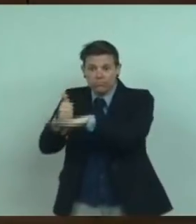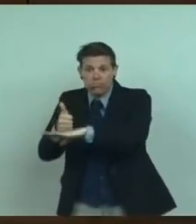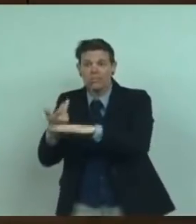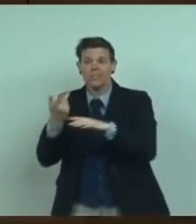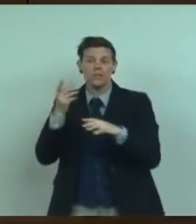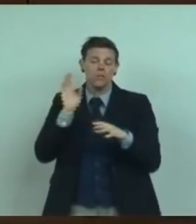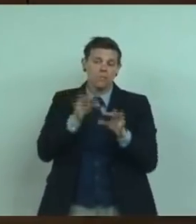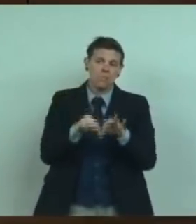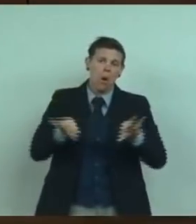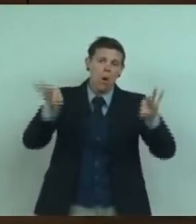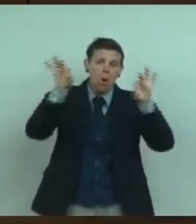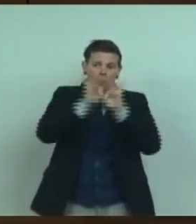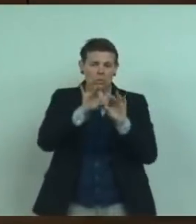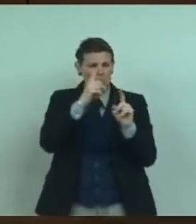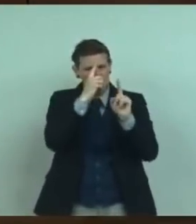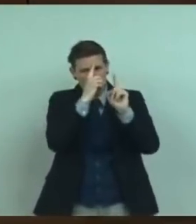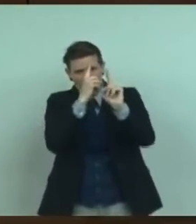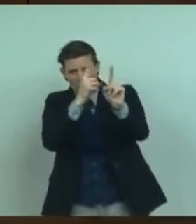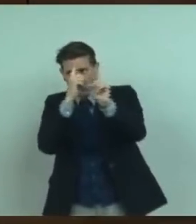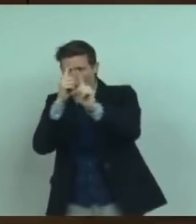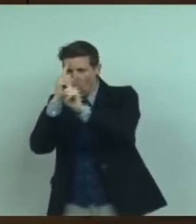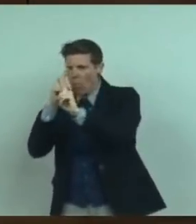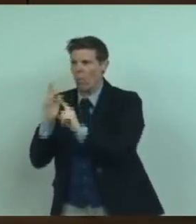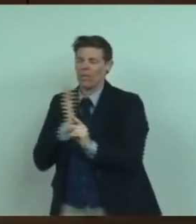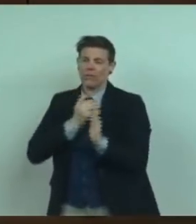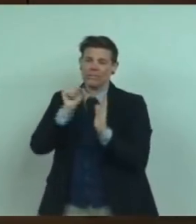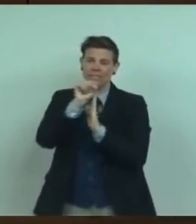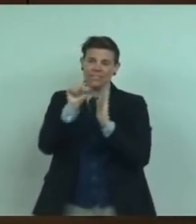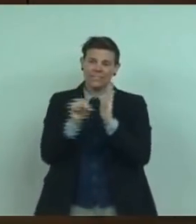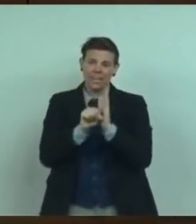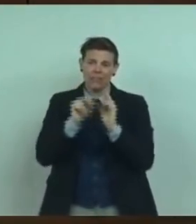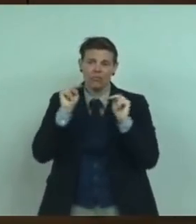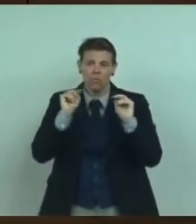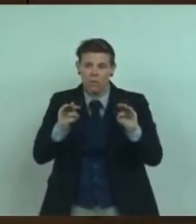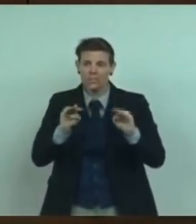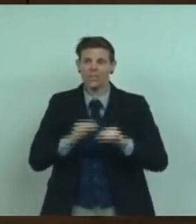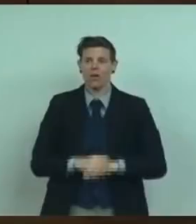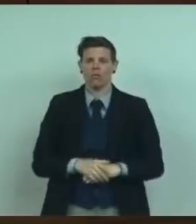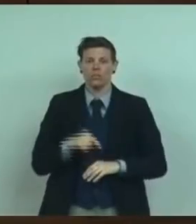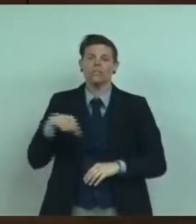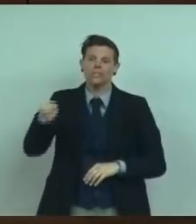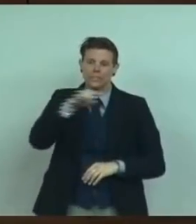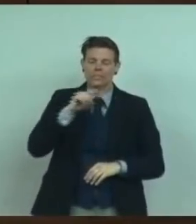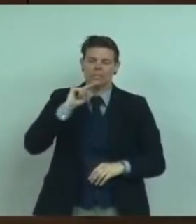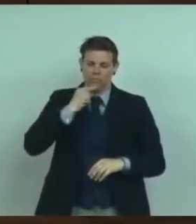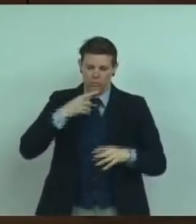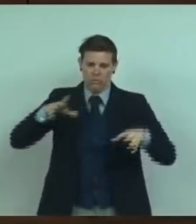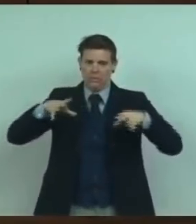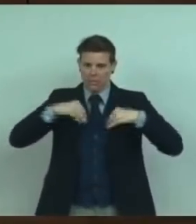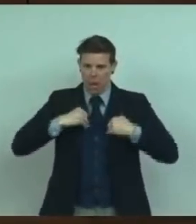All of you have done mitigation efforts, take seriously your role in protecting New